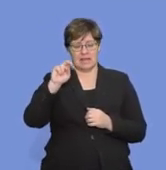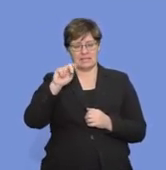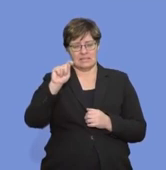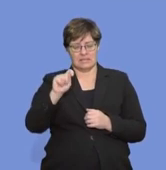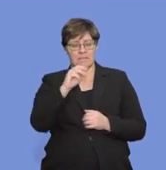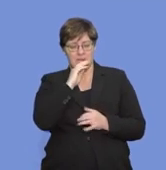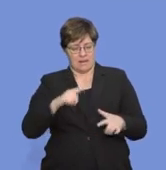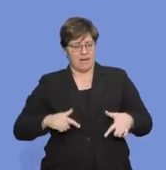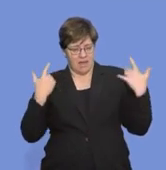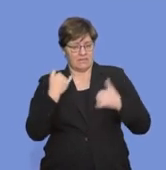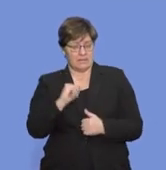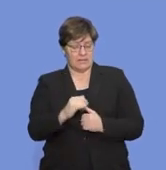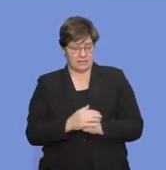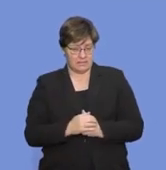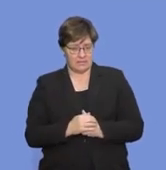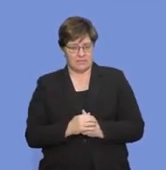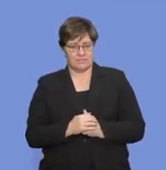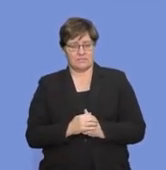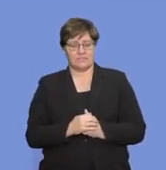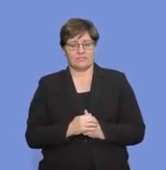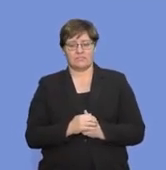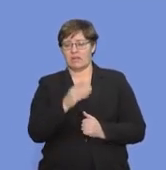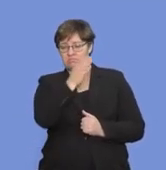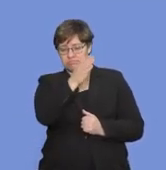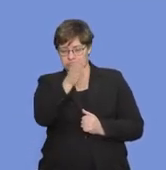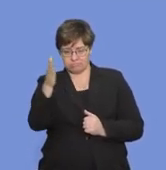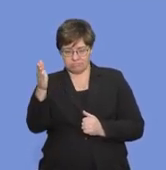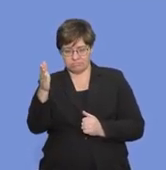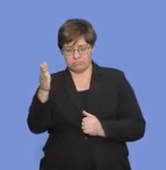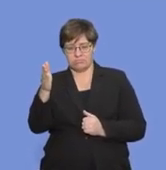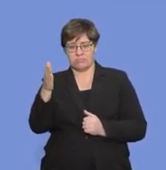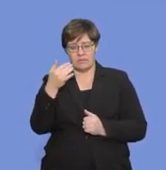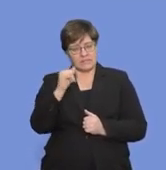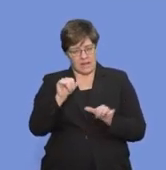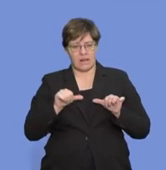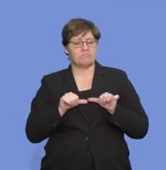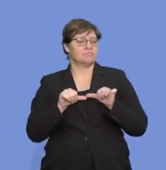existence. Okay, so we can see all of these species, they're still